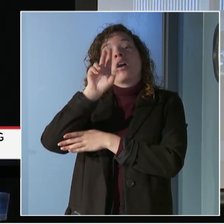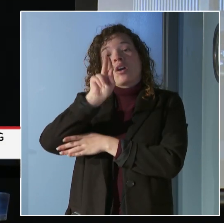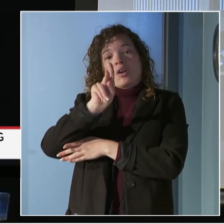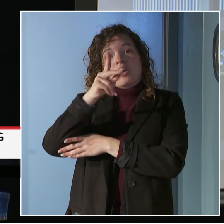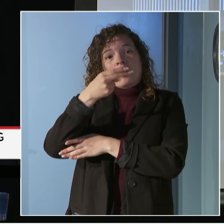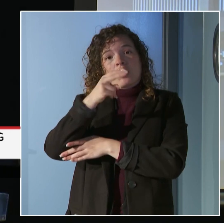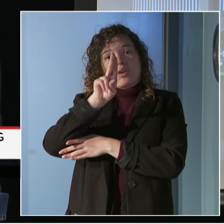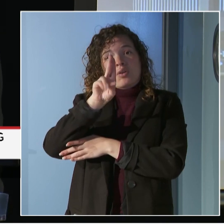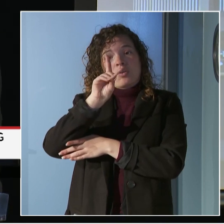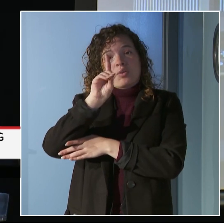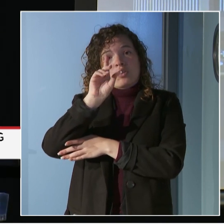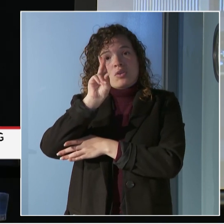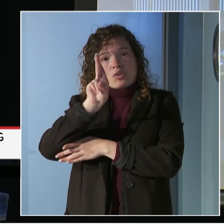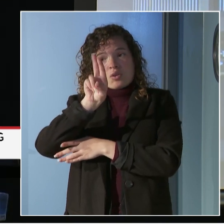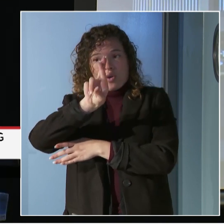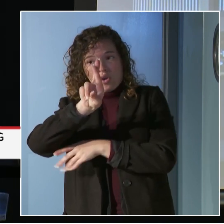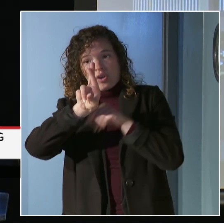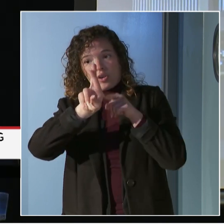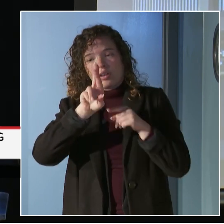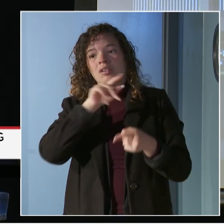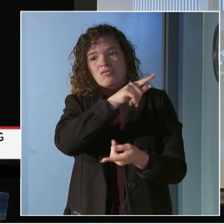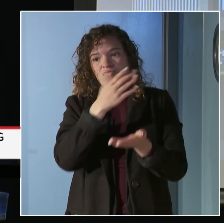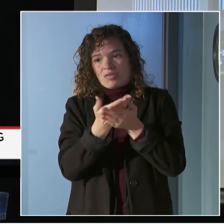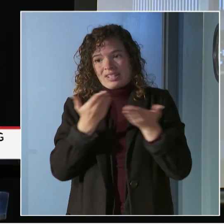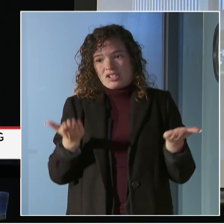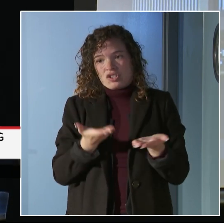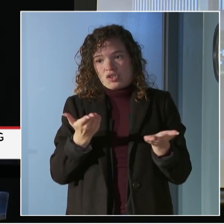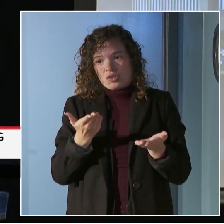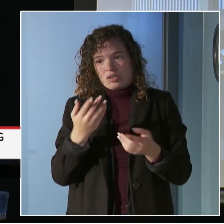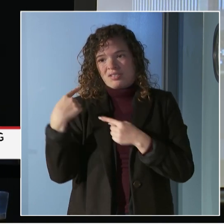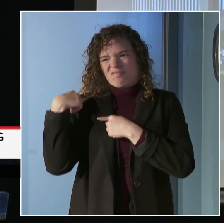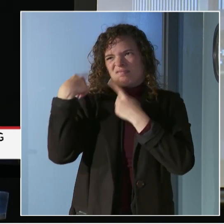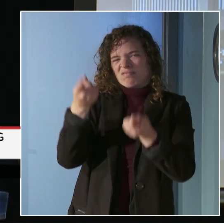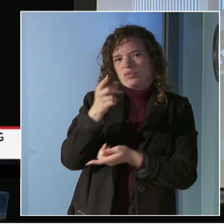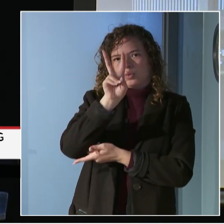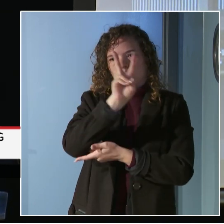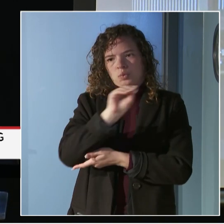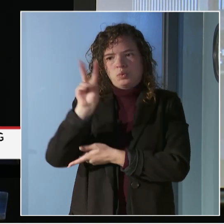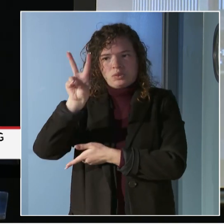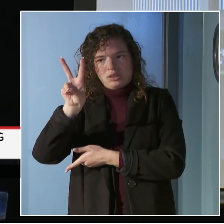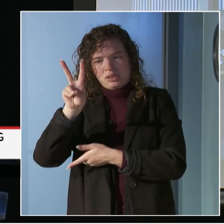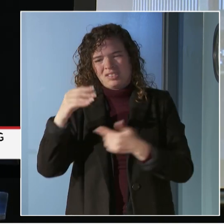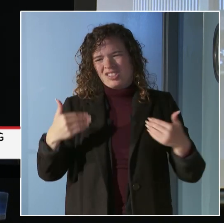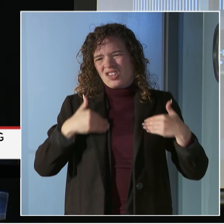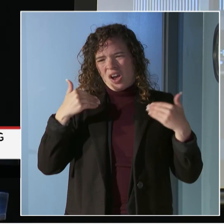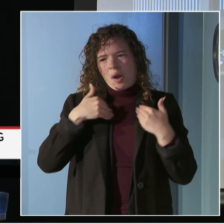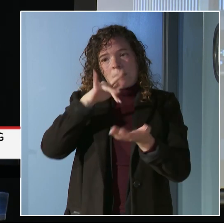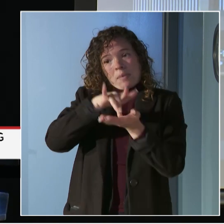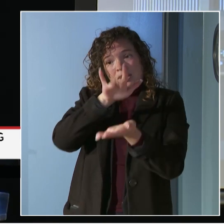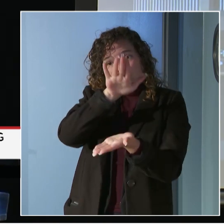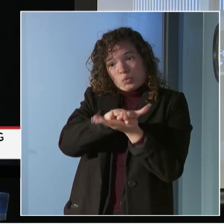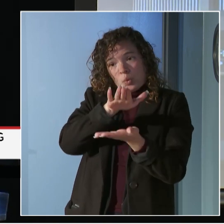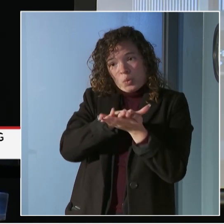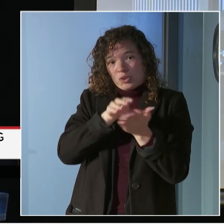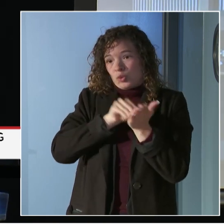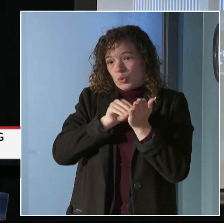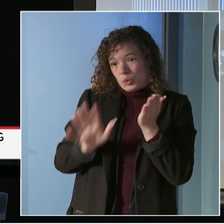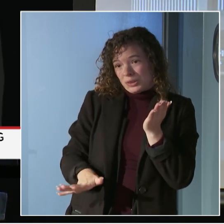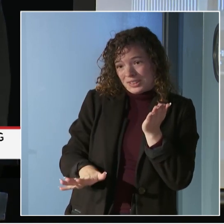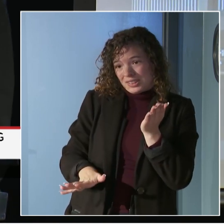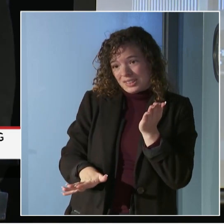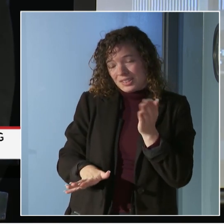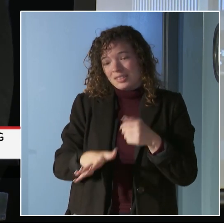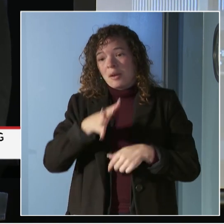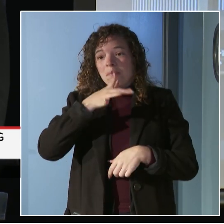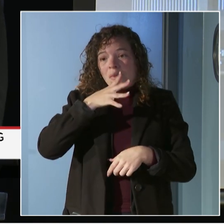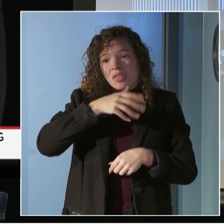she arrived at Jubilee as an early middle schooler. She and her mother and her brother had just arrived as immigrants